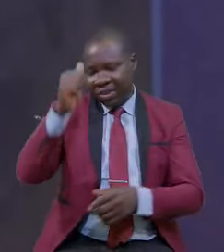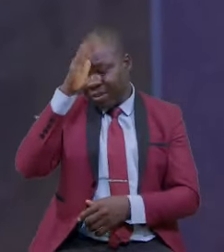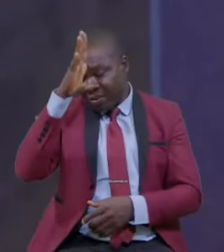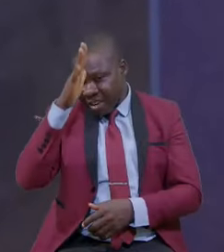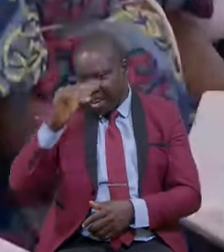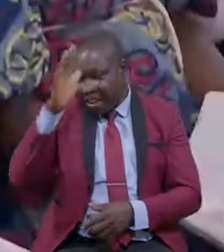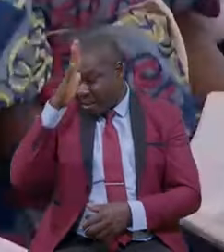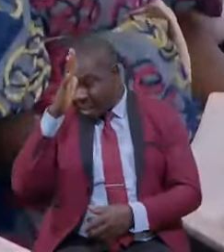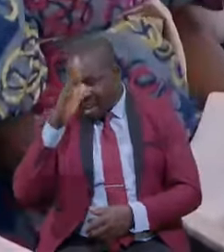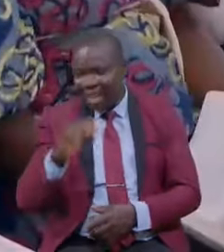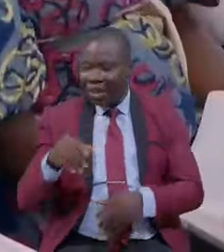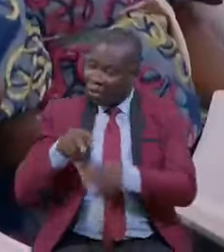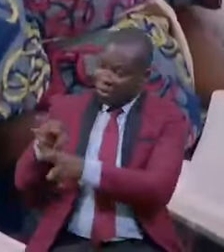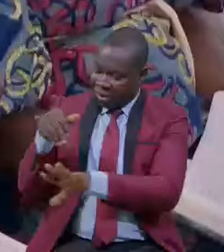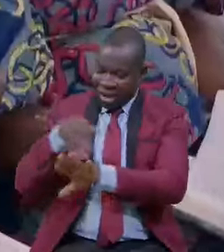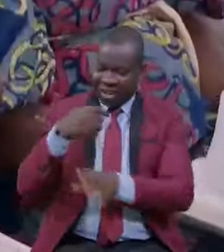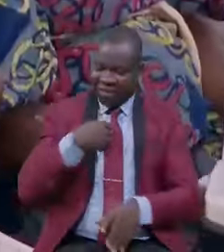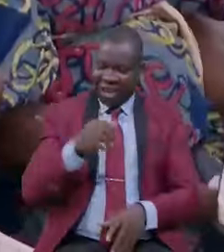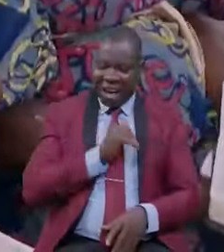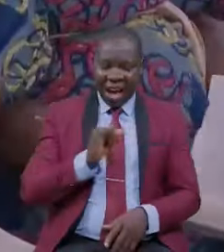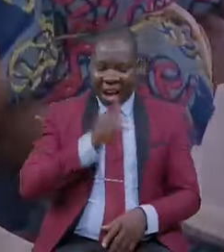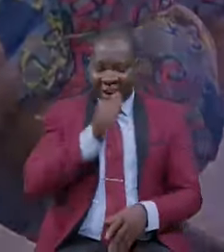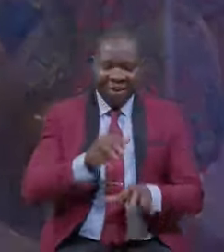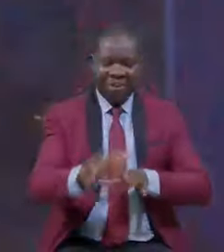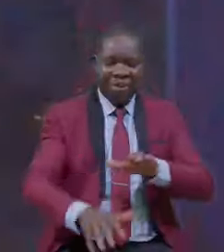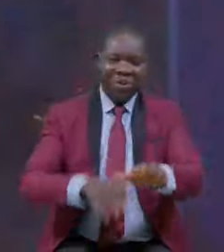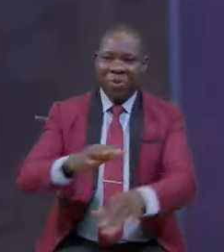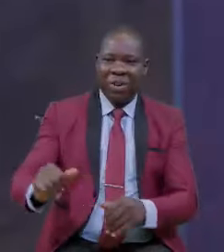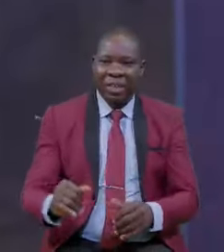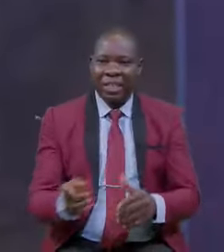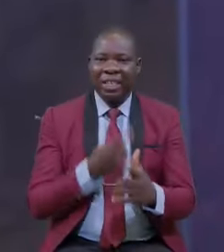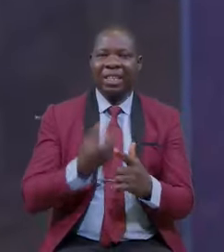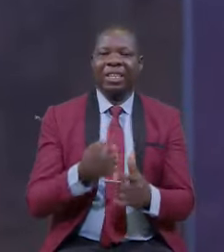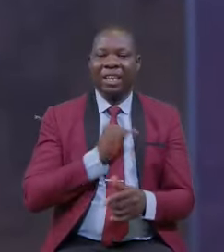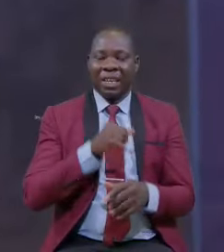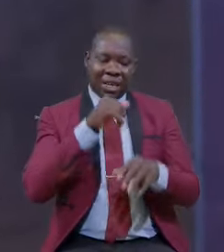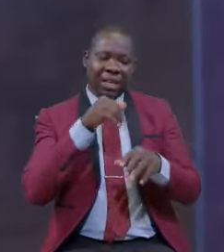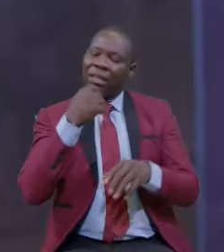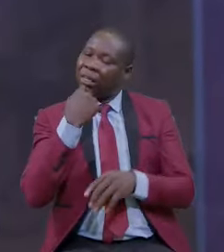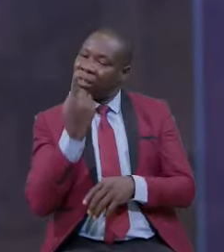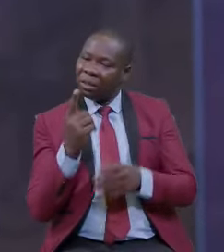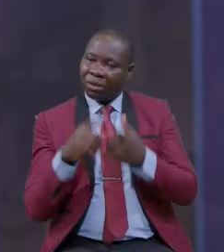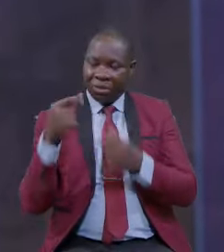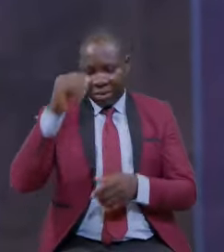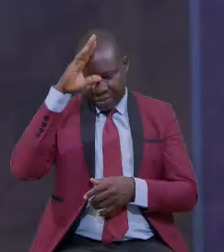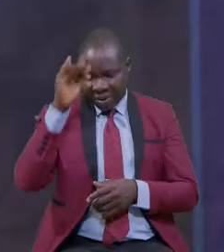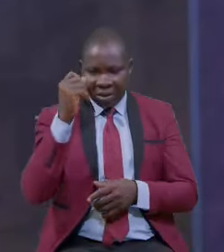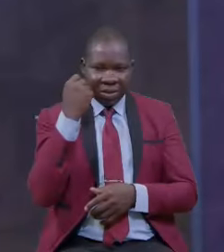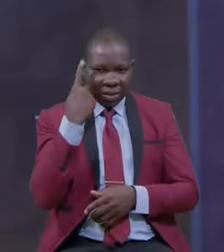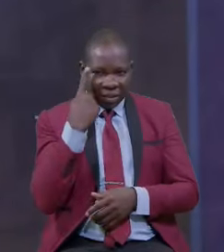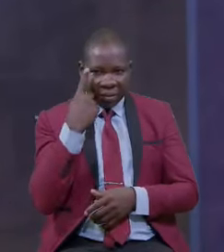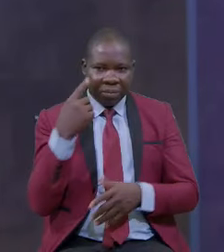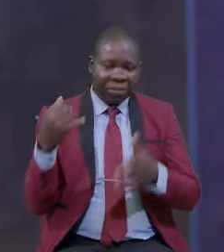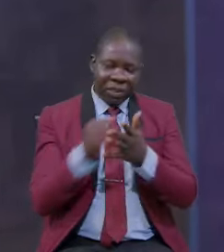am walking. And then I said to the man, understand, it is not how I say